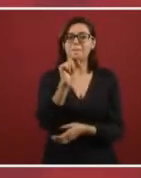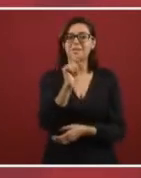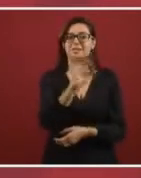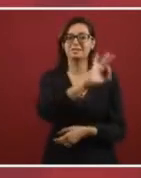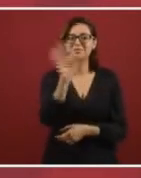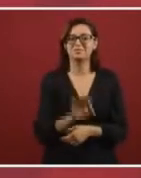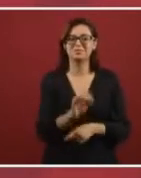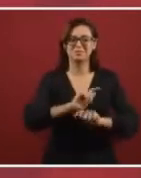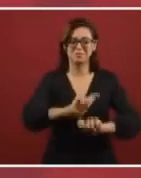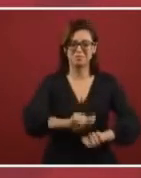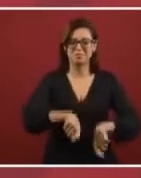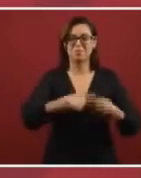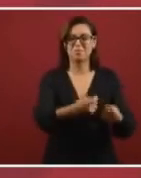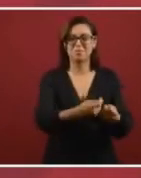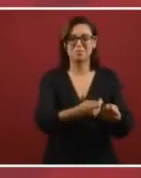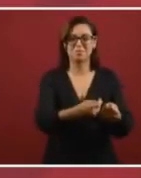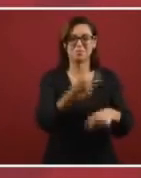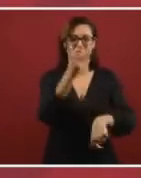20%